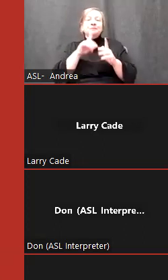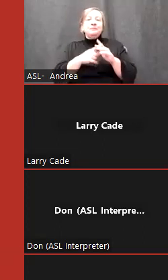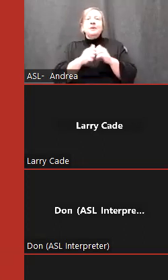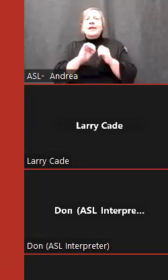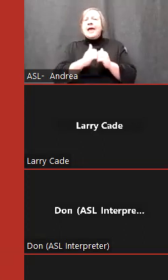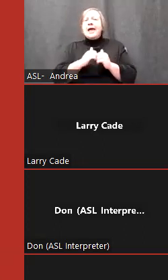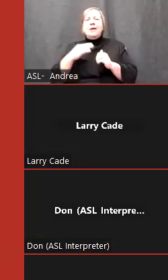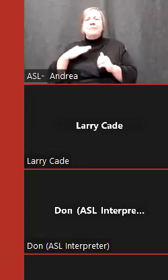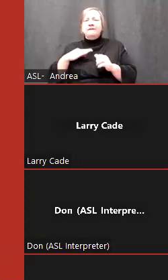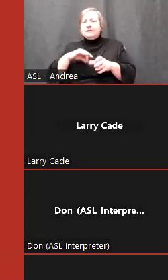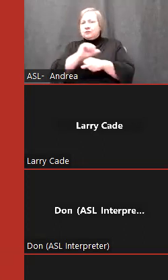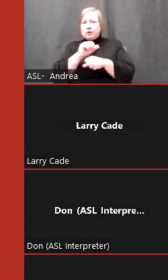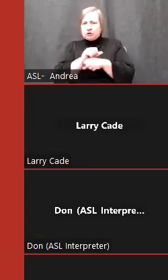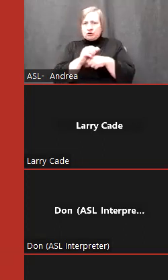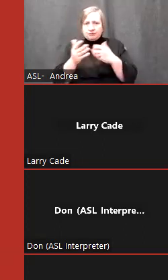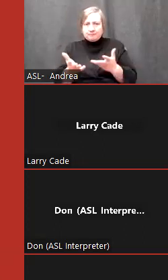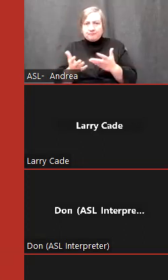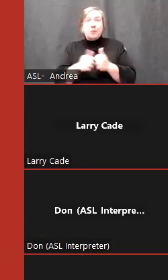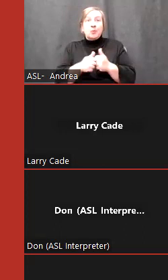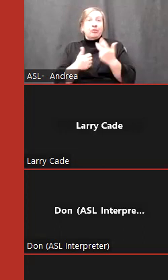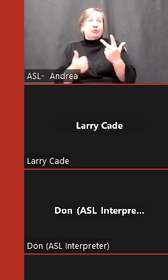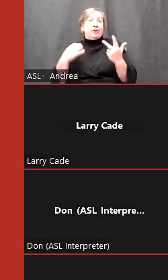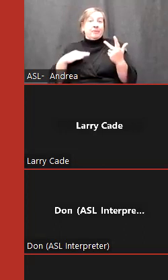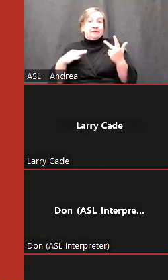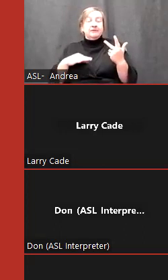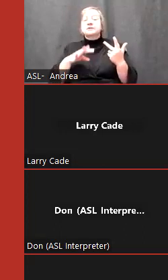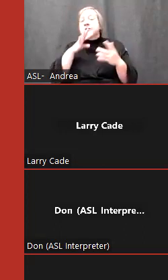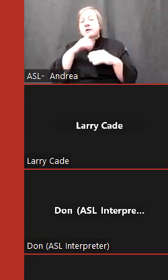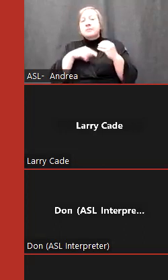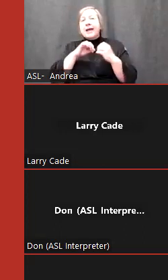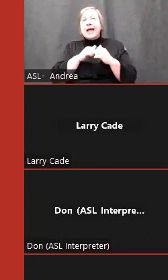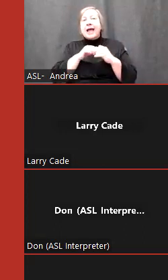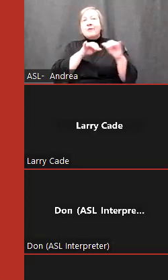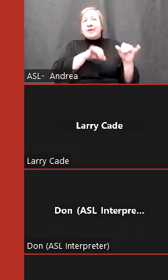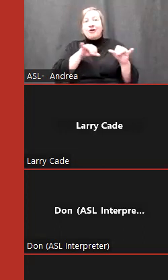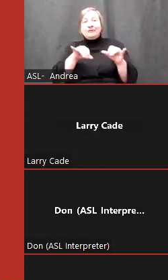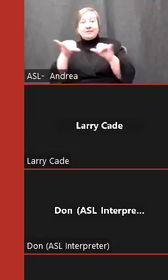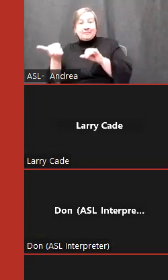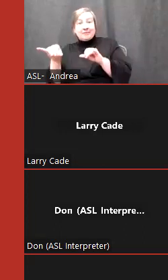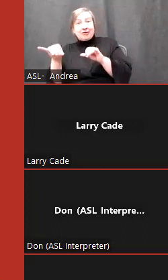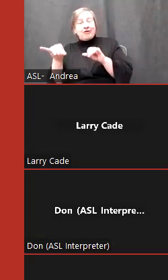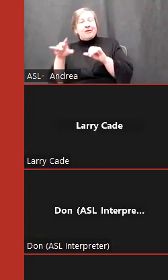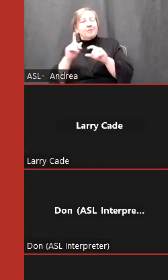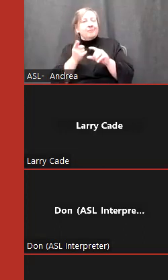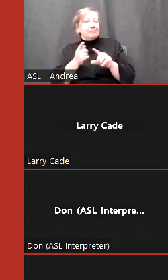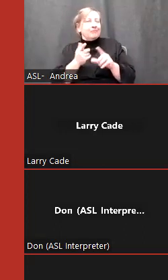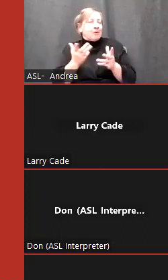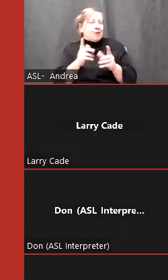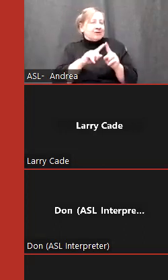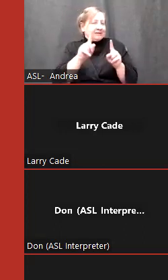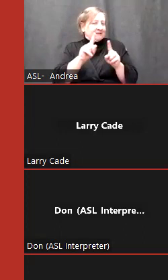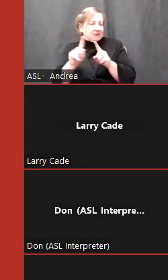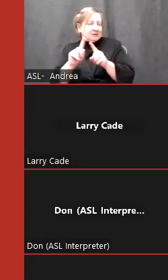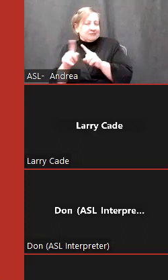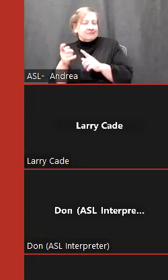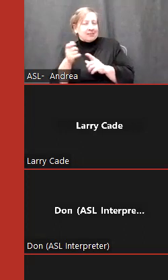work. And with these 3 benefits, we're going to talk about how they are similar and then also how they differ, because they do each differ slightly